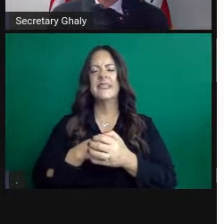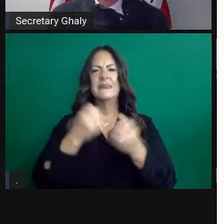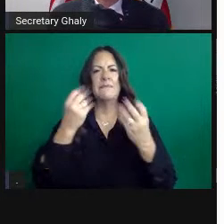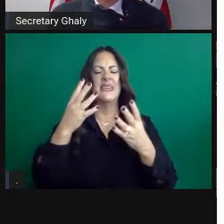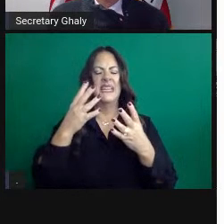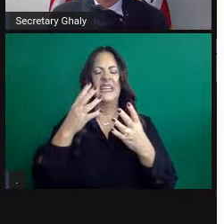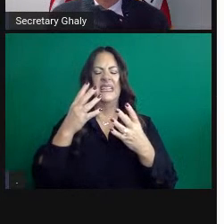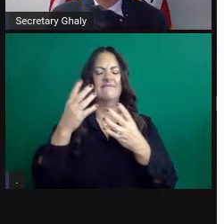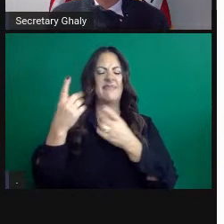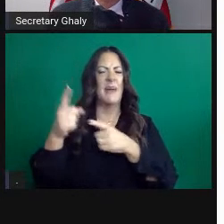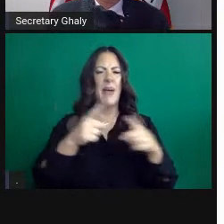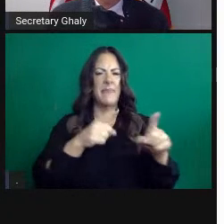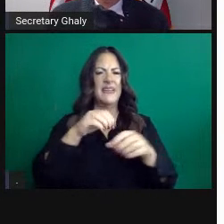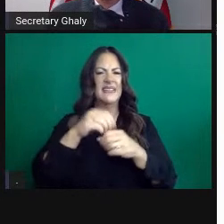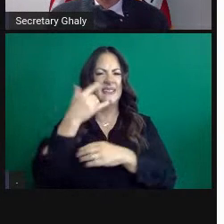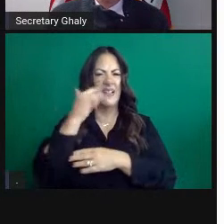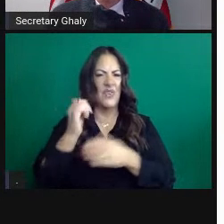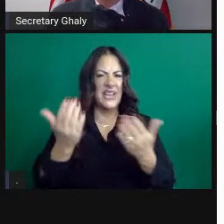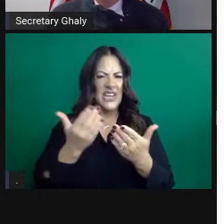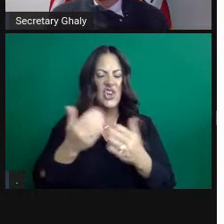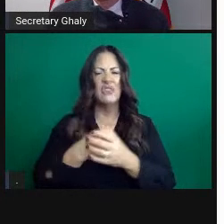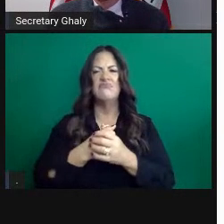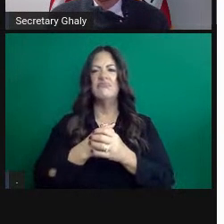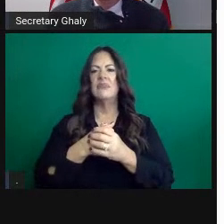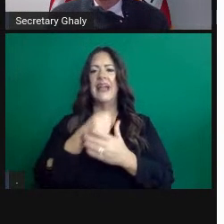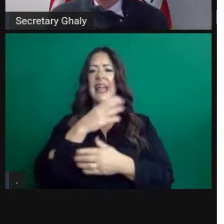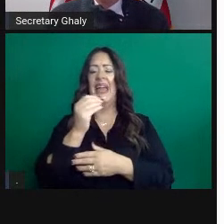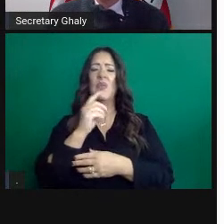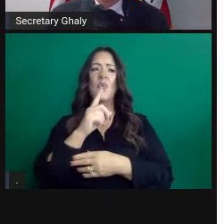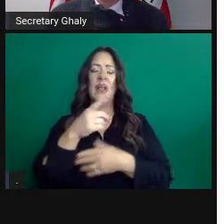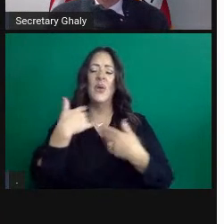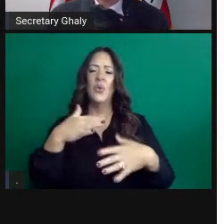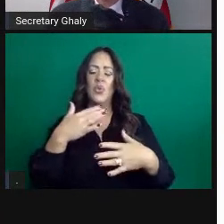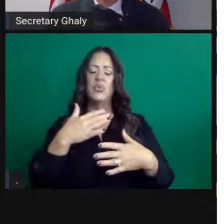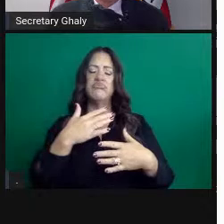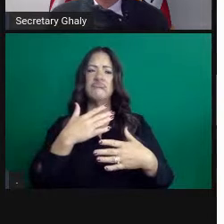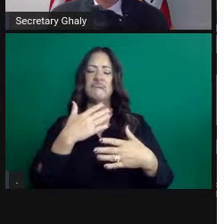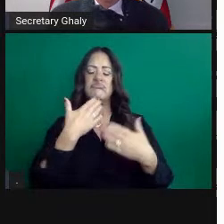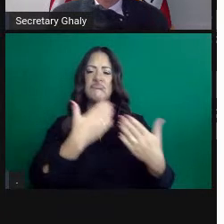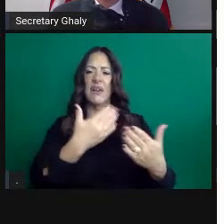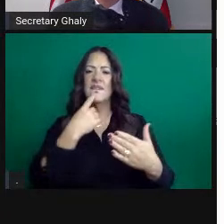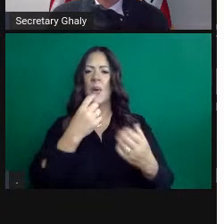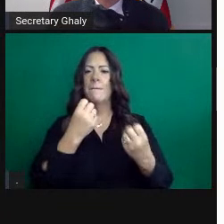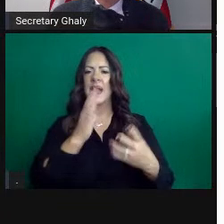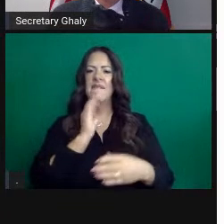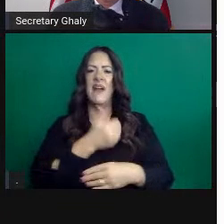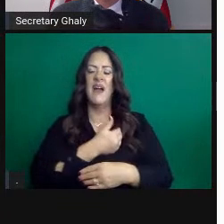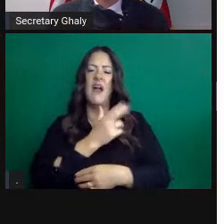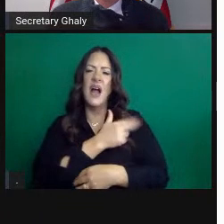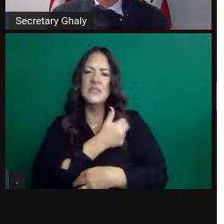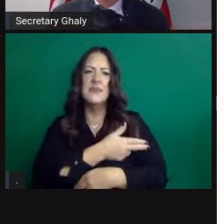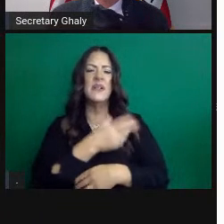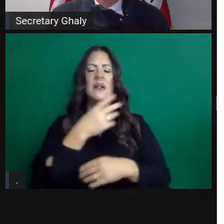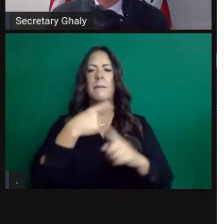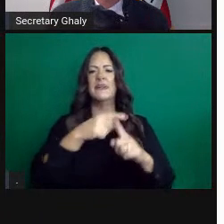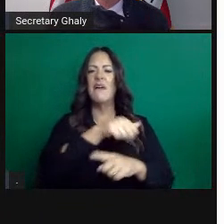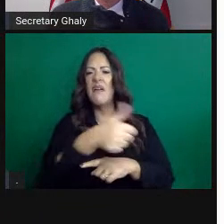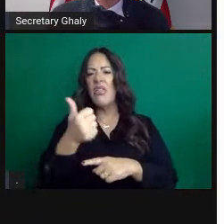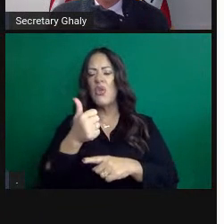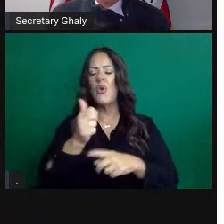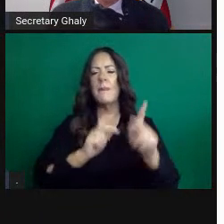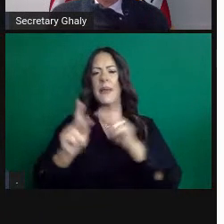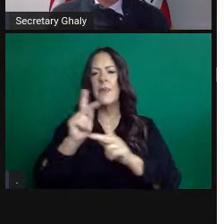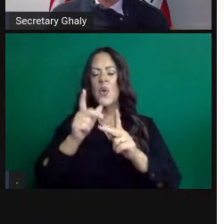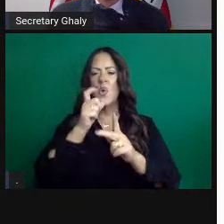of our care delivery systems really stepping up and working hard to take care of Californians who have become